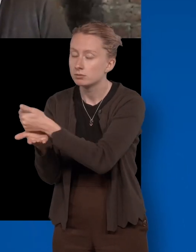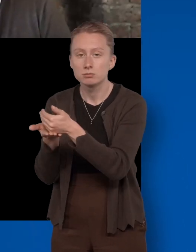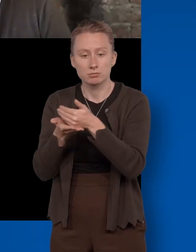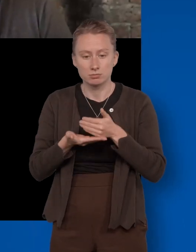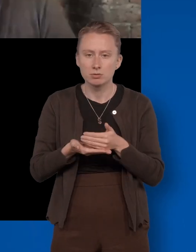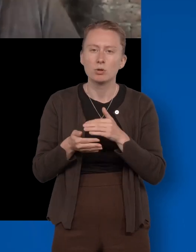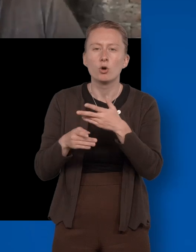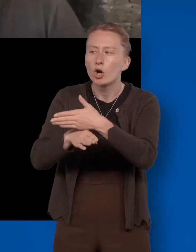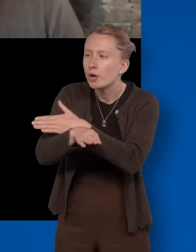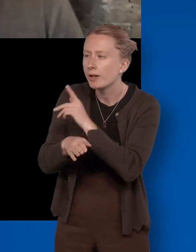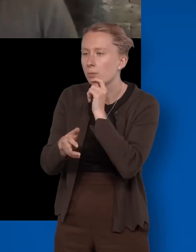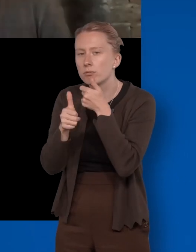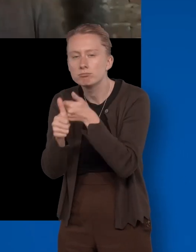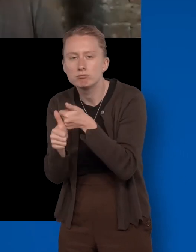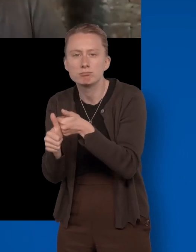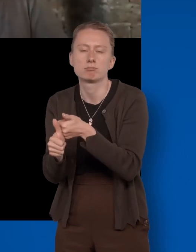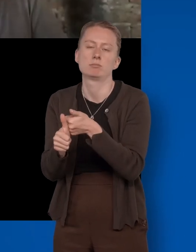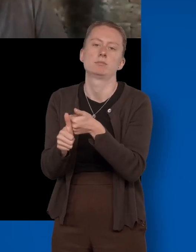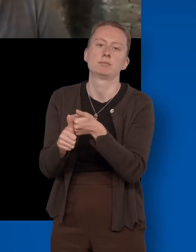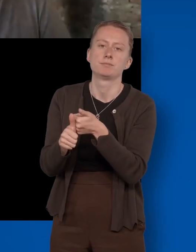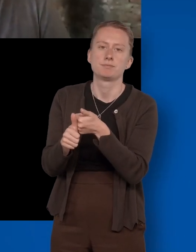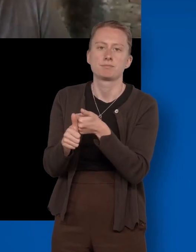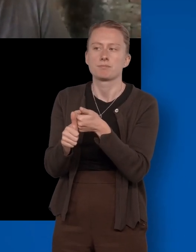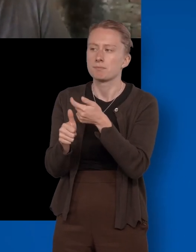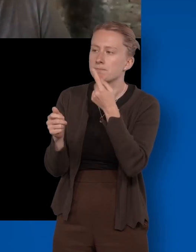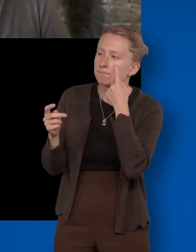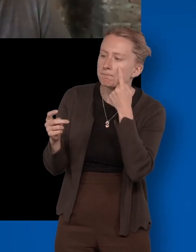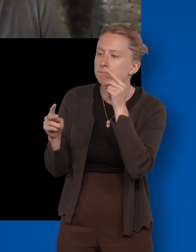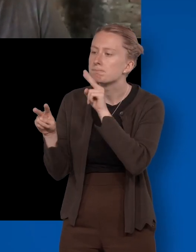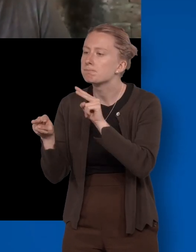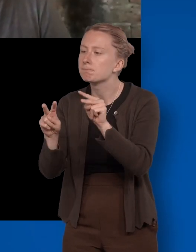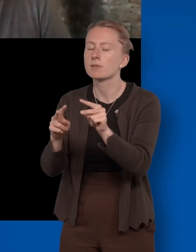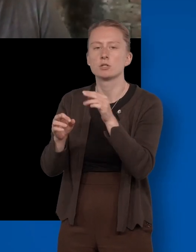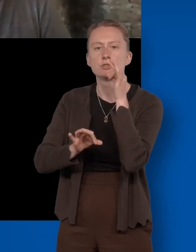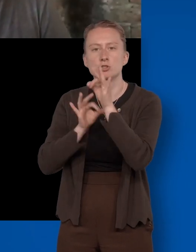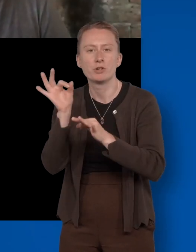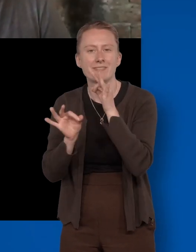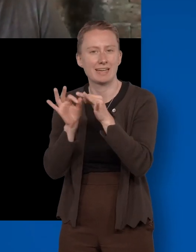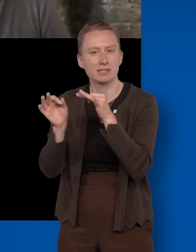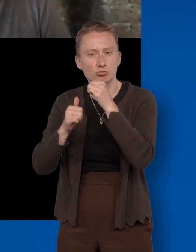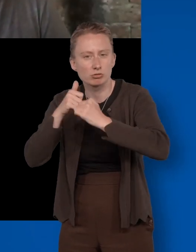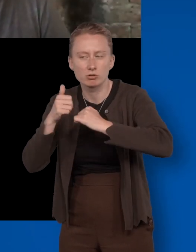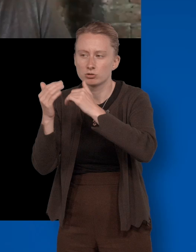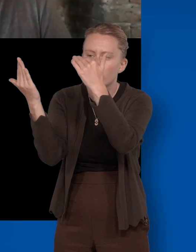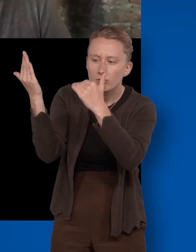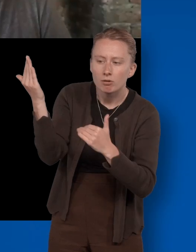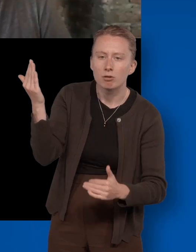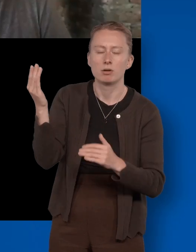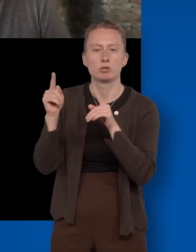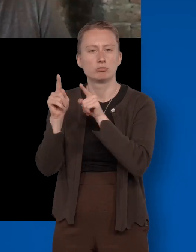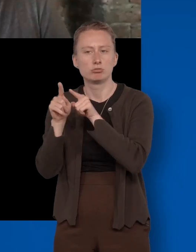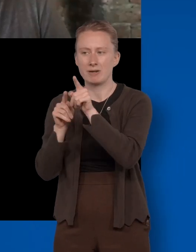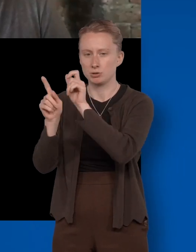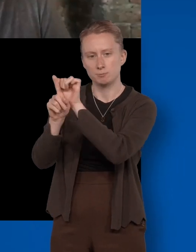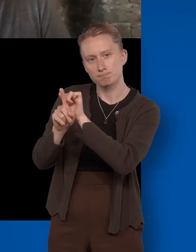or we come in earlier where we actually help. We look at the survey structure and sort of try to